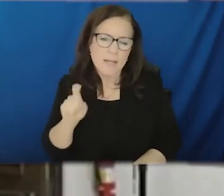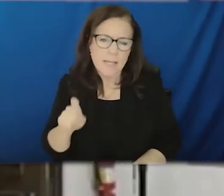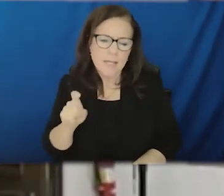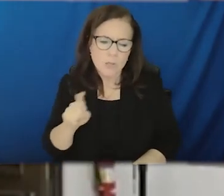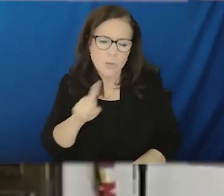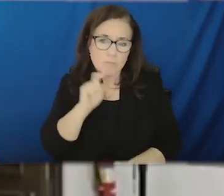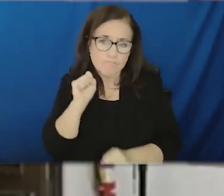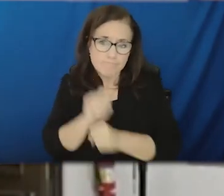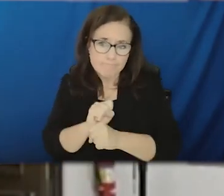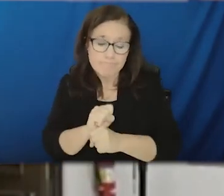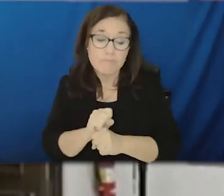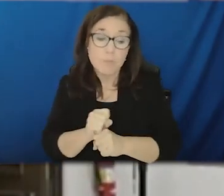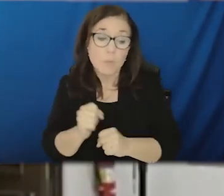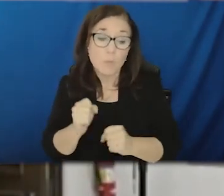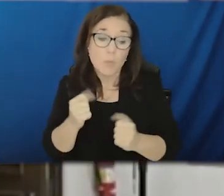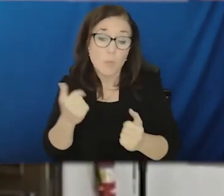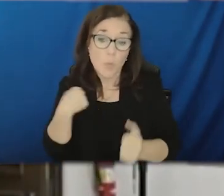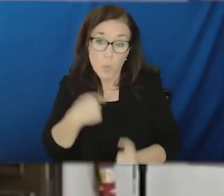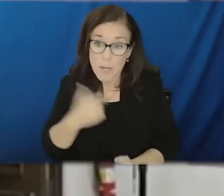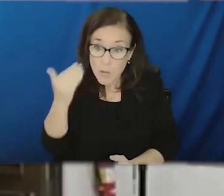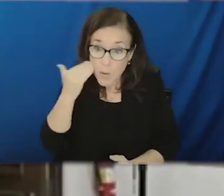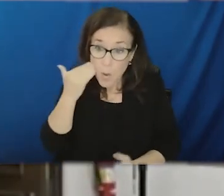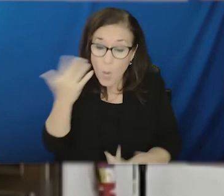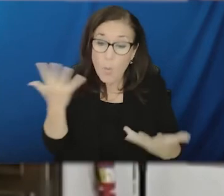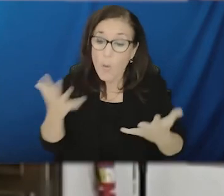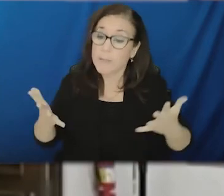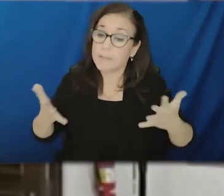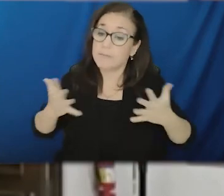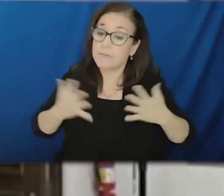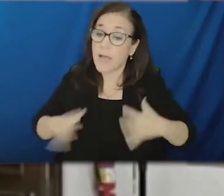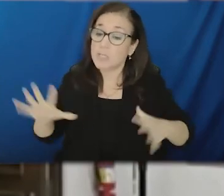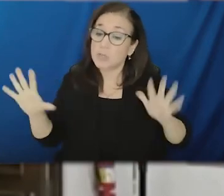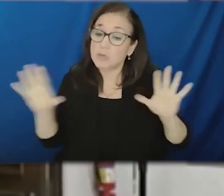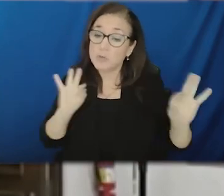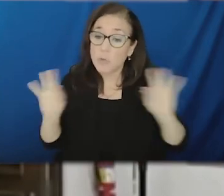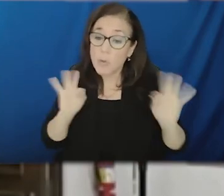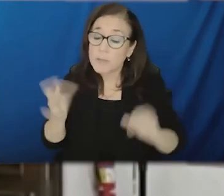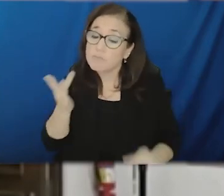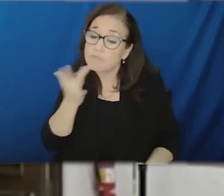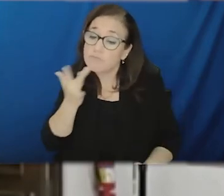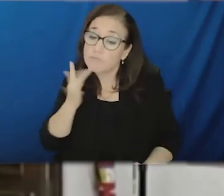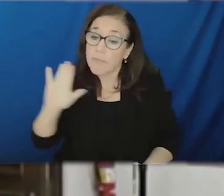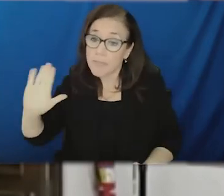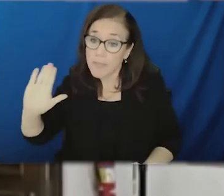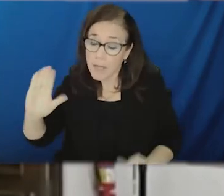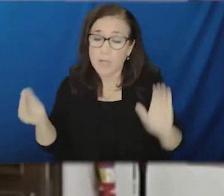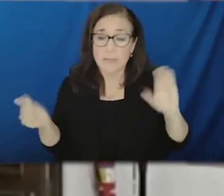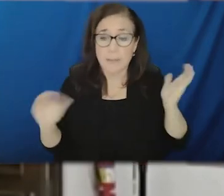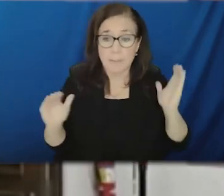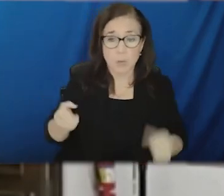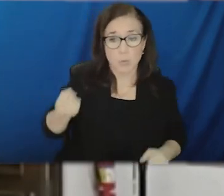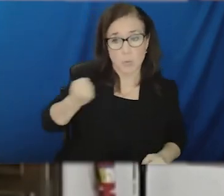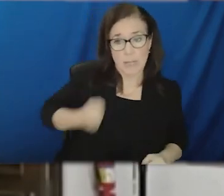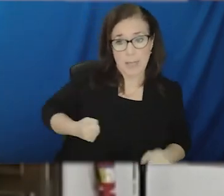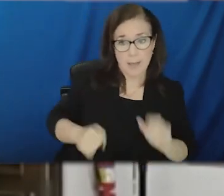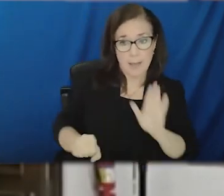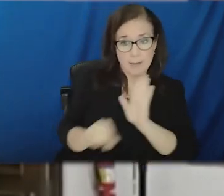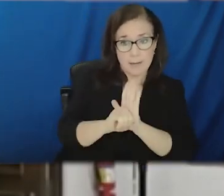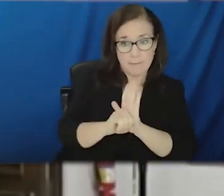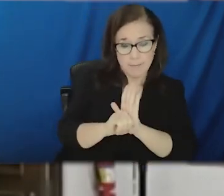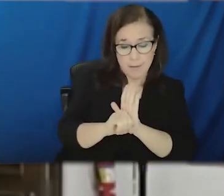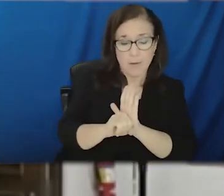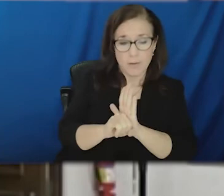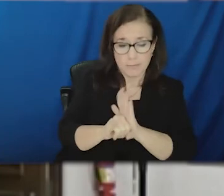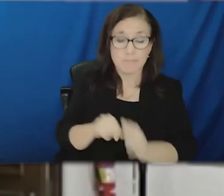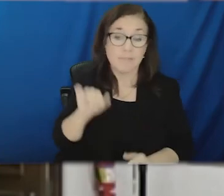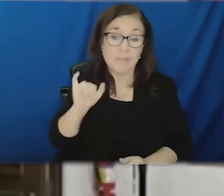the difference between teen fashion choice and gang attire, and I believe that this policy allows us to do